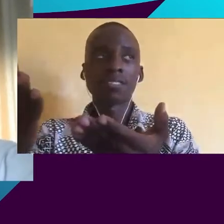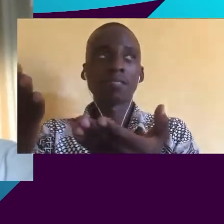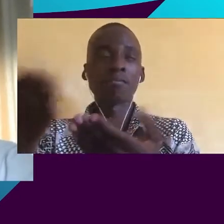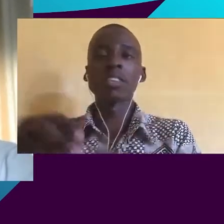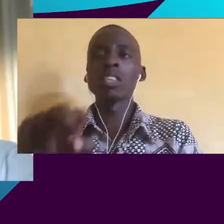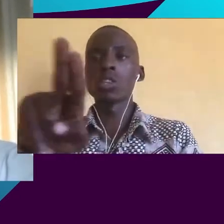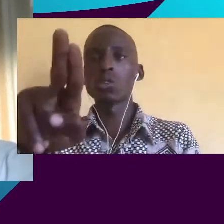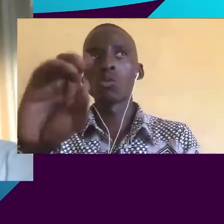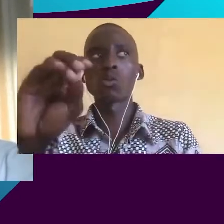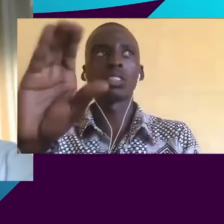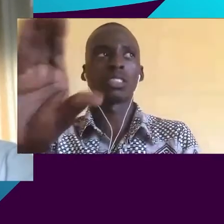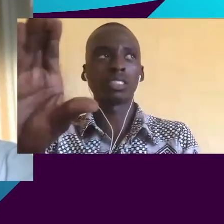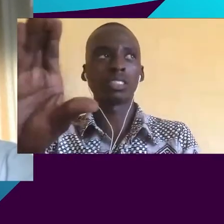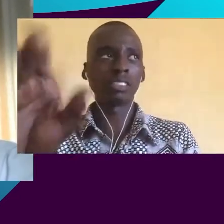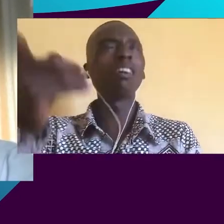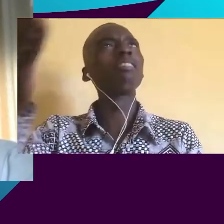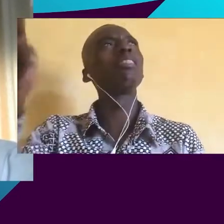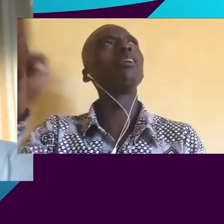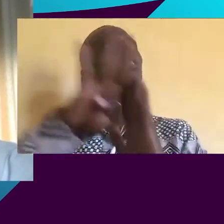There was a program we went